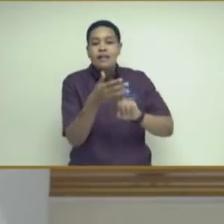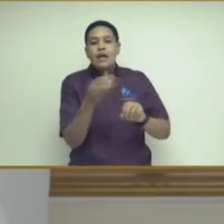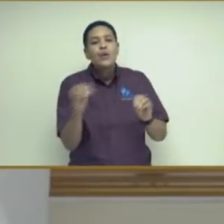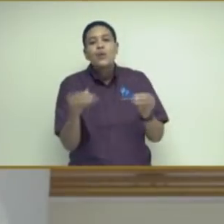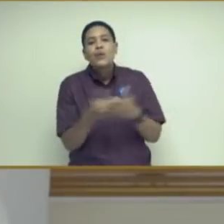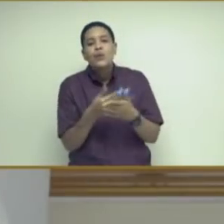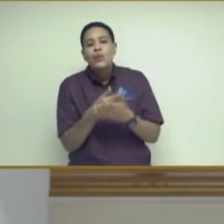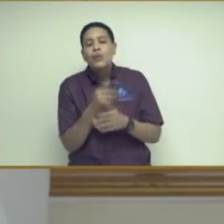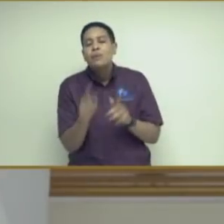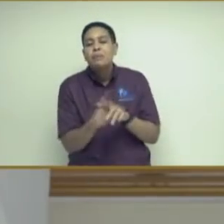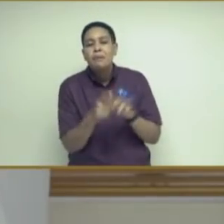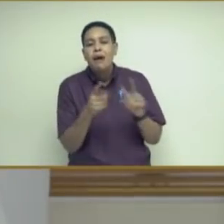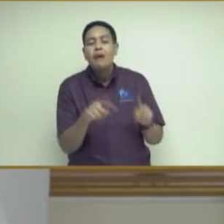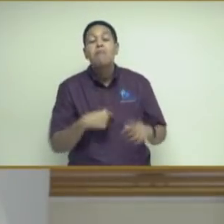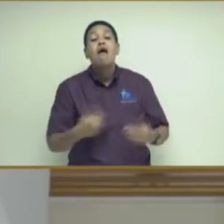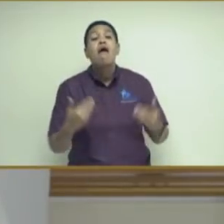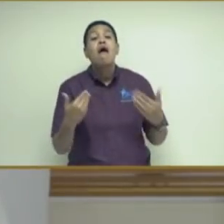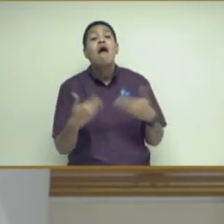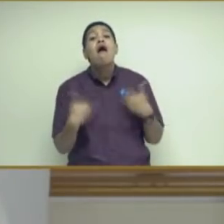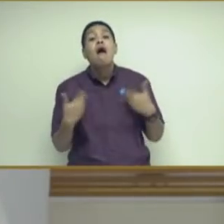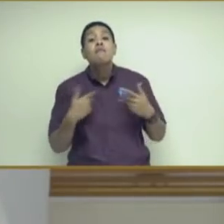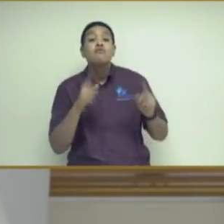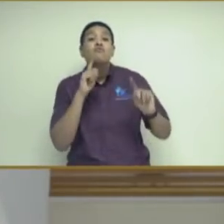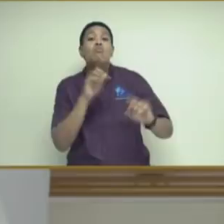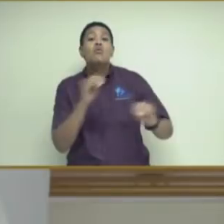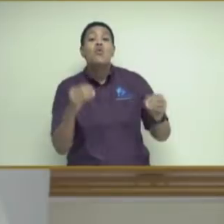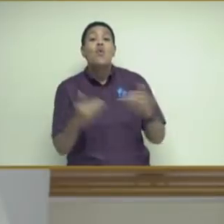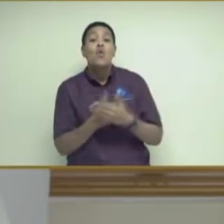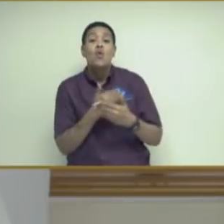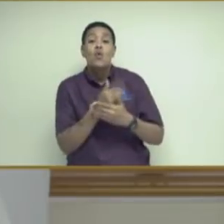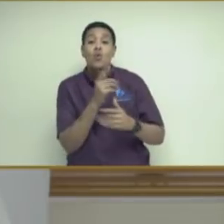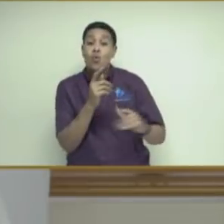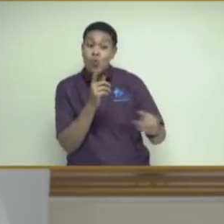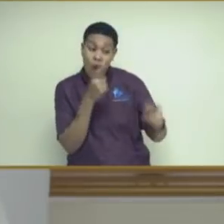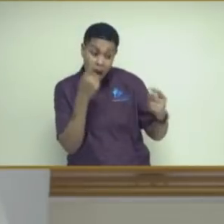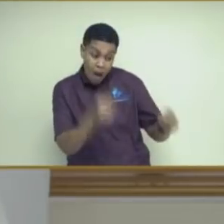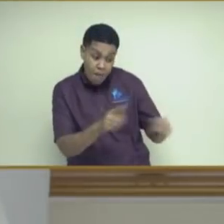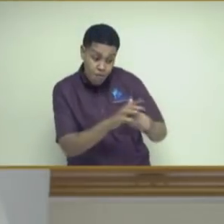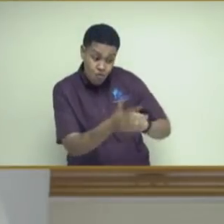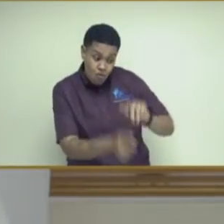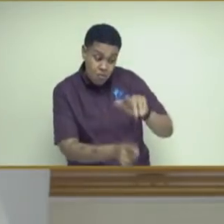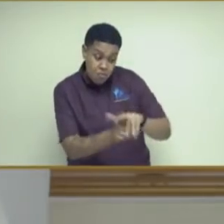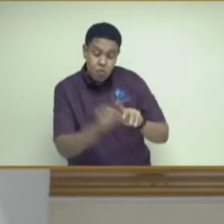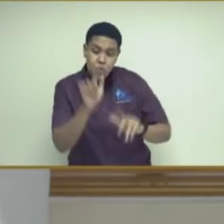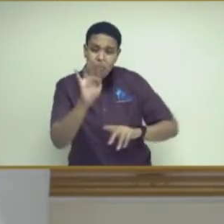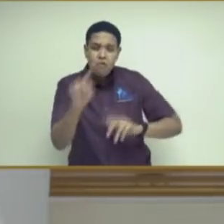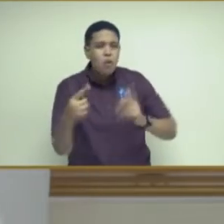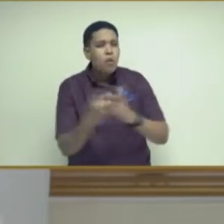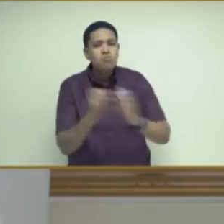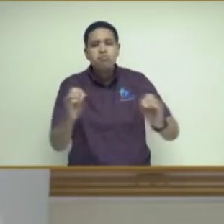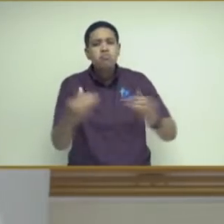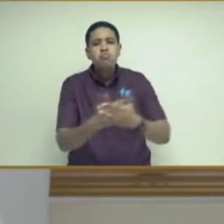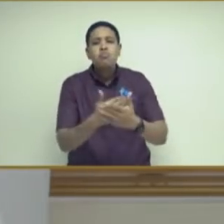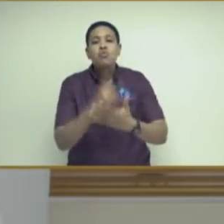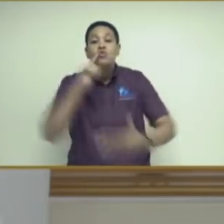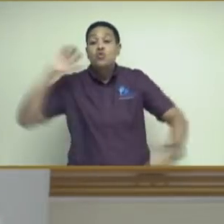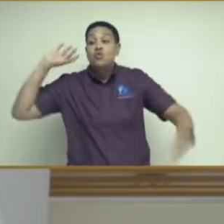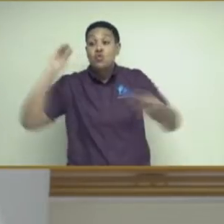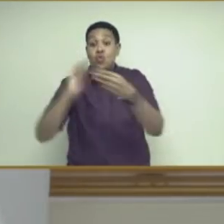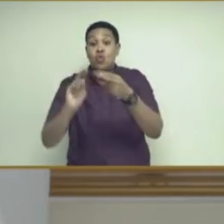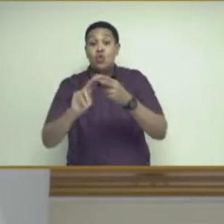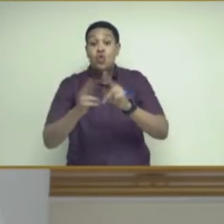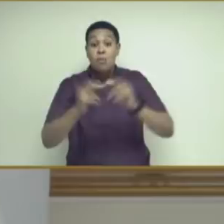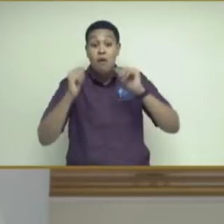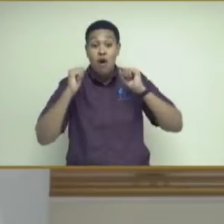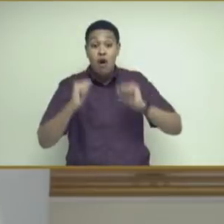So I'm happy to report that we have had no new case over the last 24 hours. The total number of confirmed